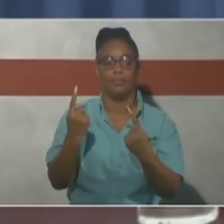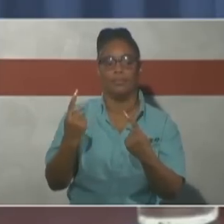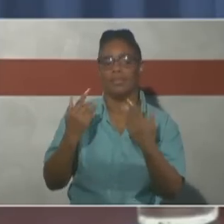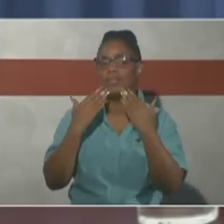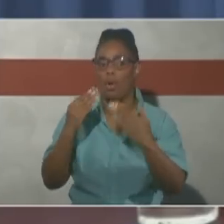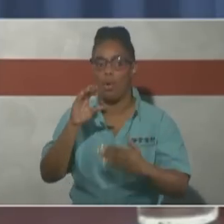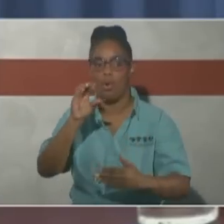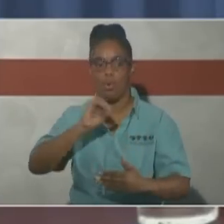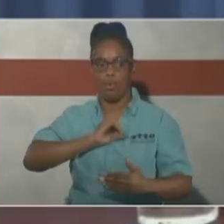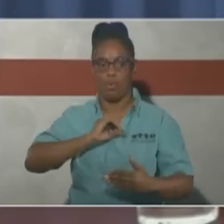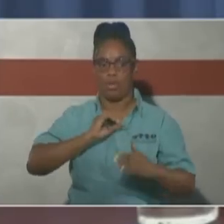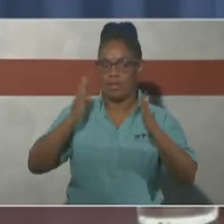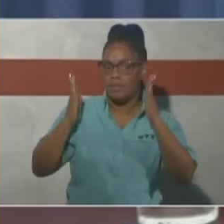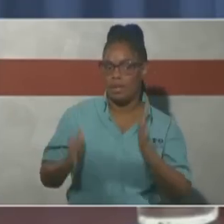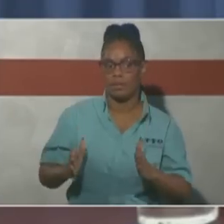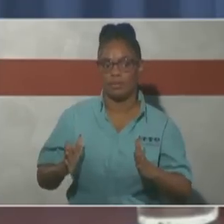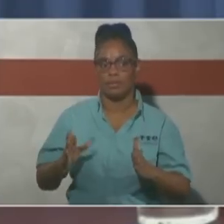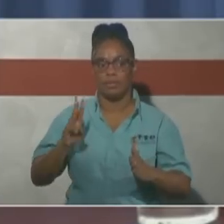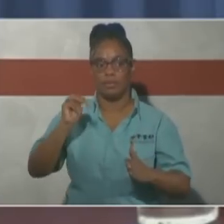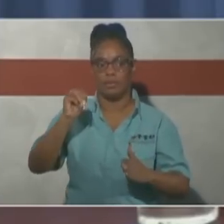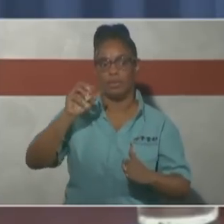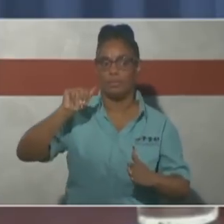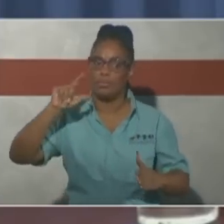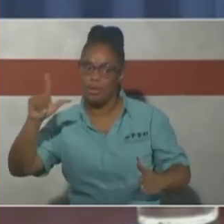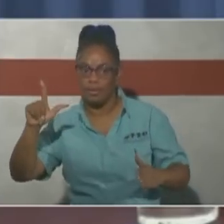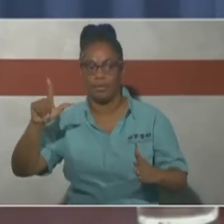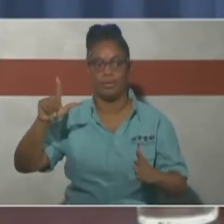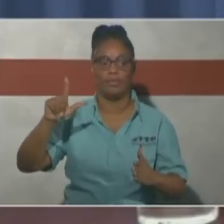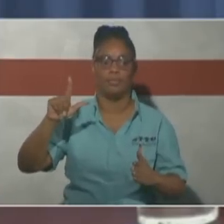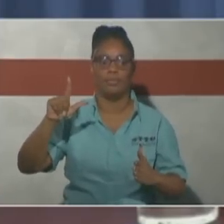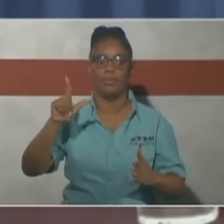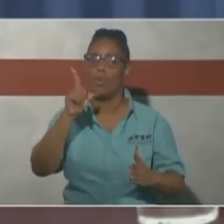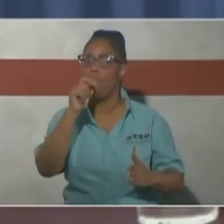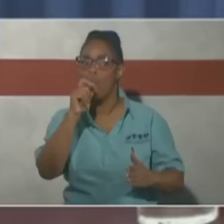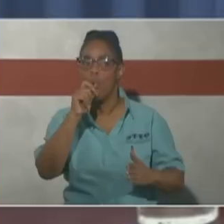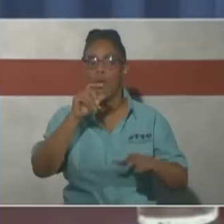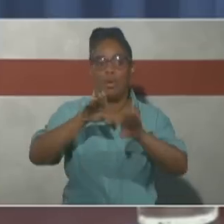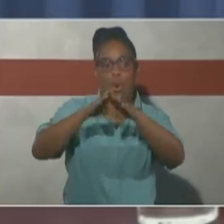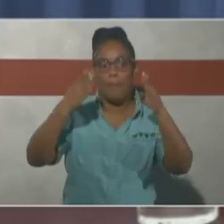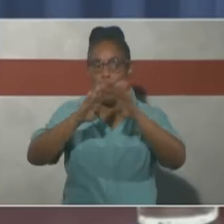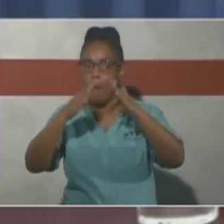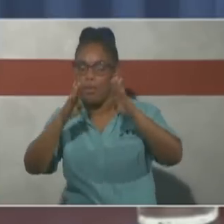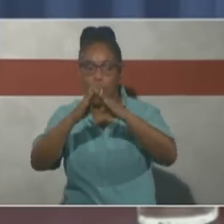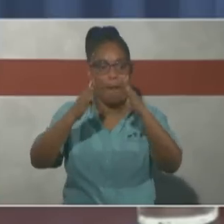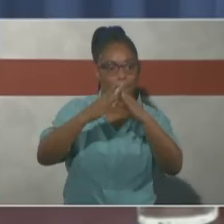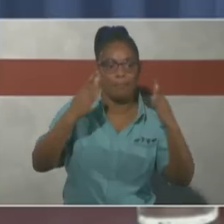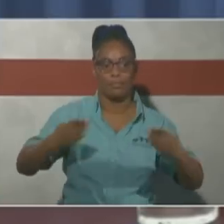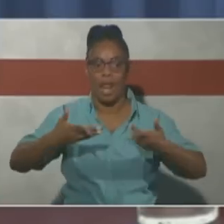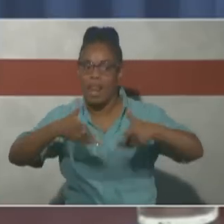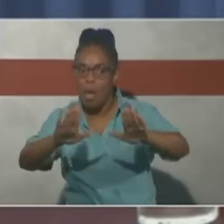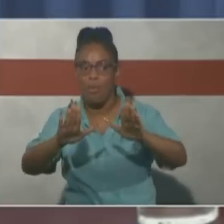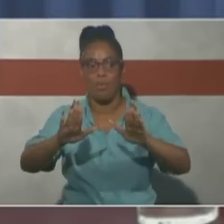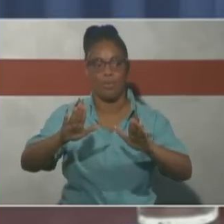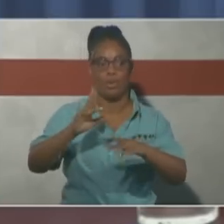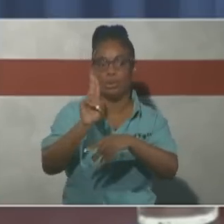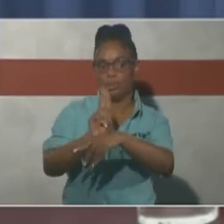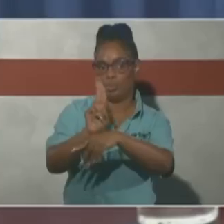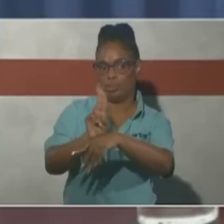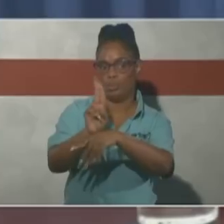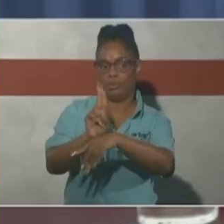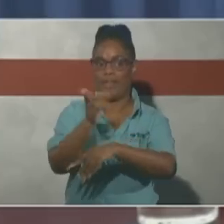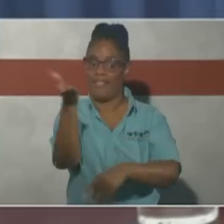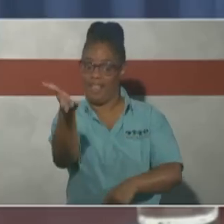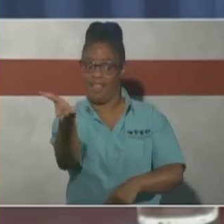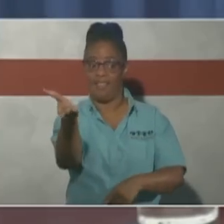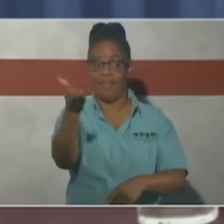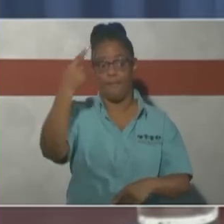activity, and out of that, surprisingly, and I thank the population who came out, and let me thank the mall owners at this